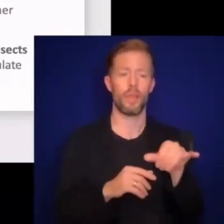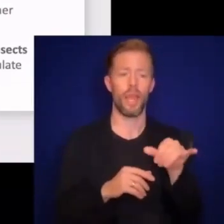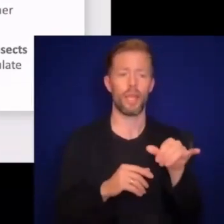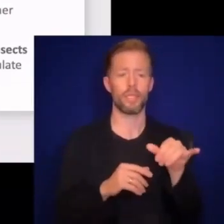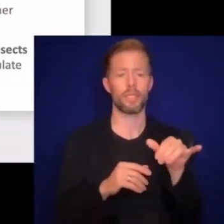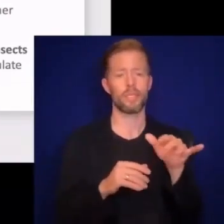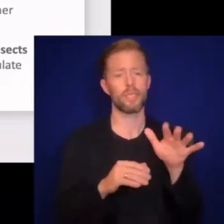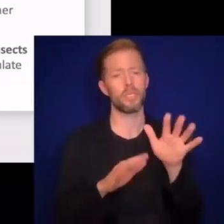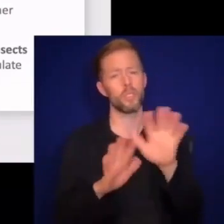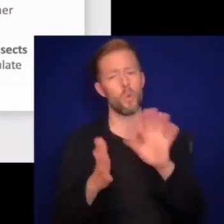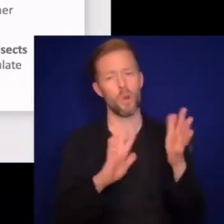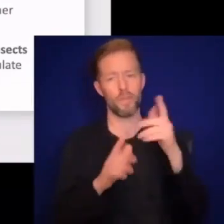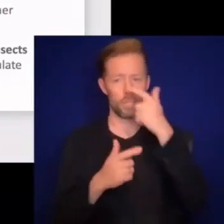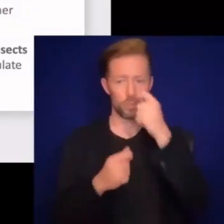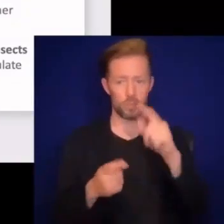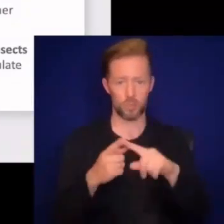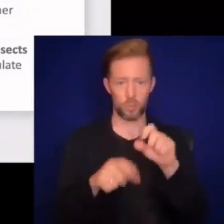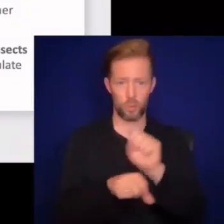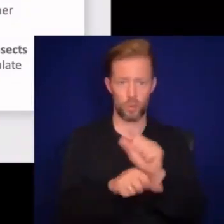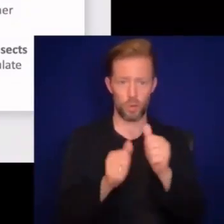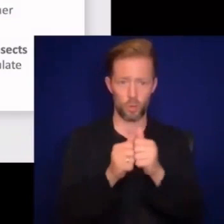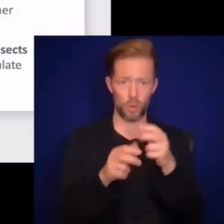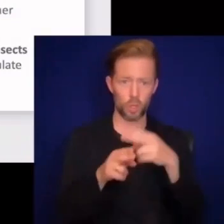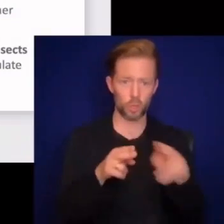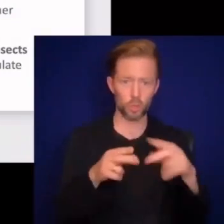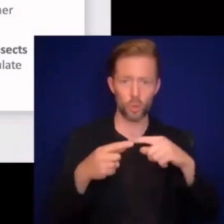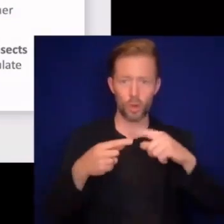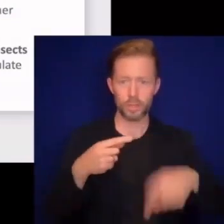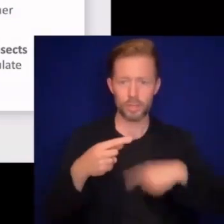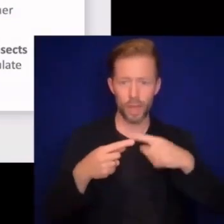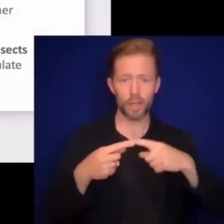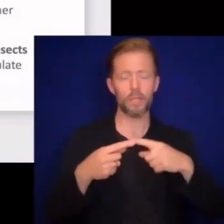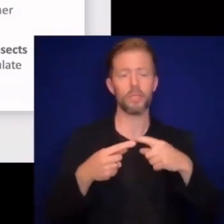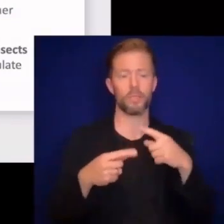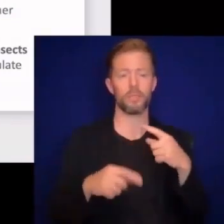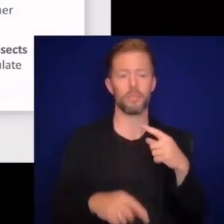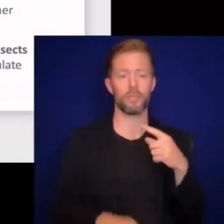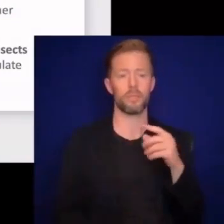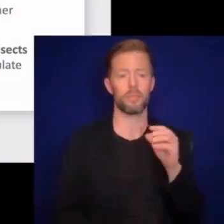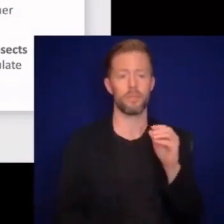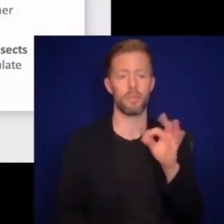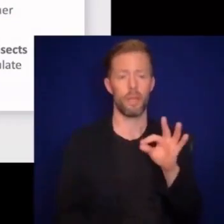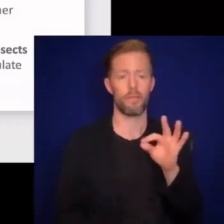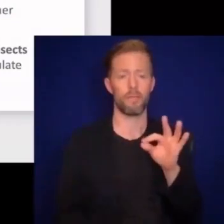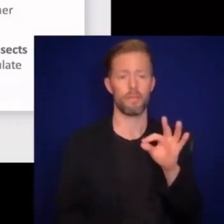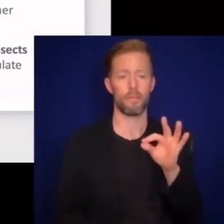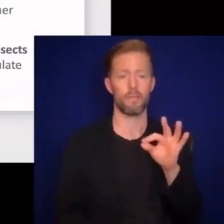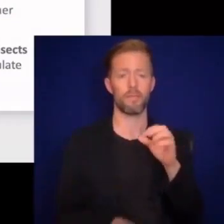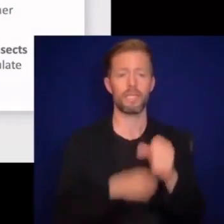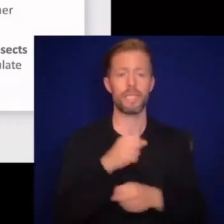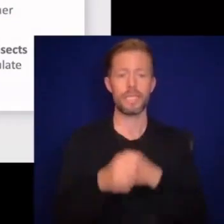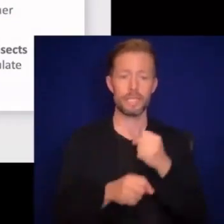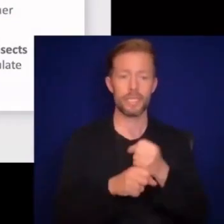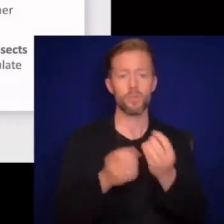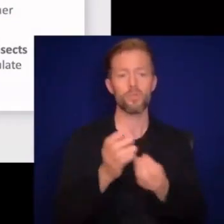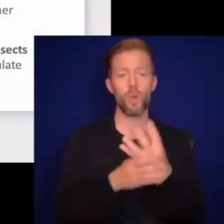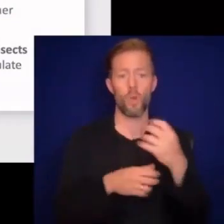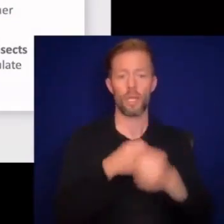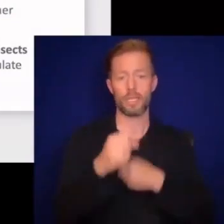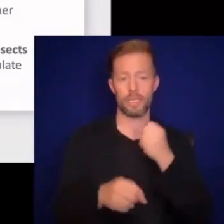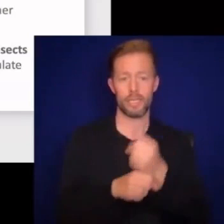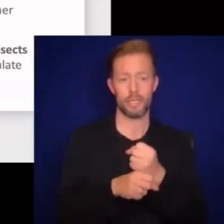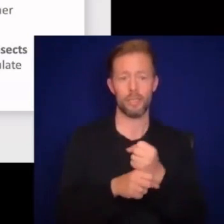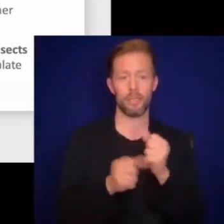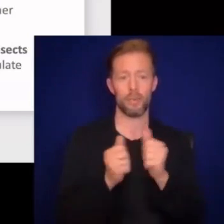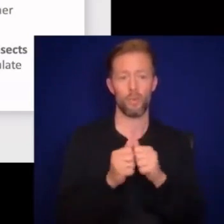is kind of interesting to work with these short cycles of the season and the